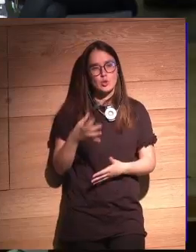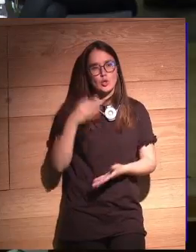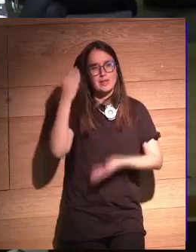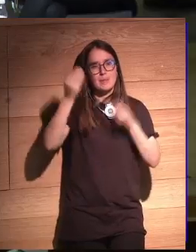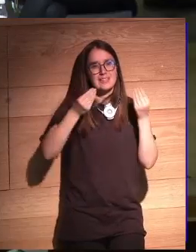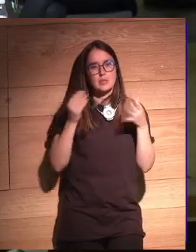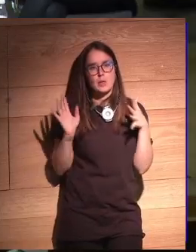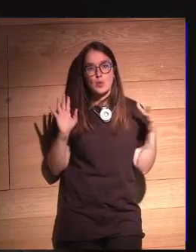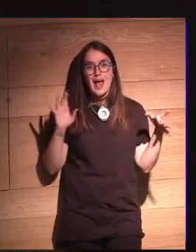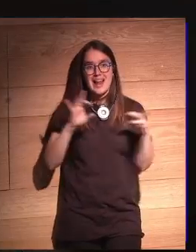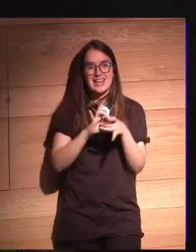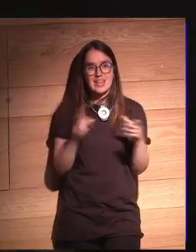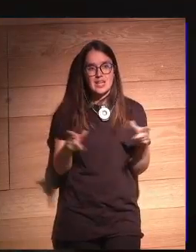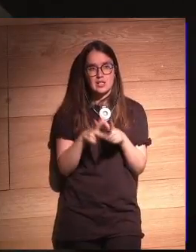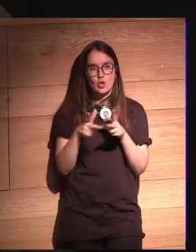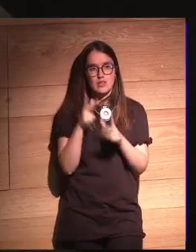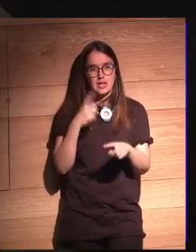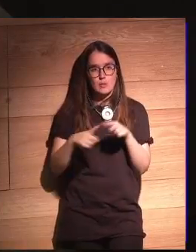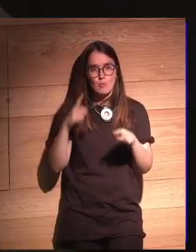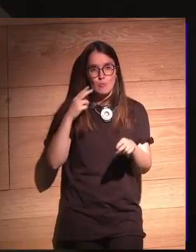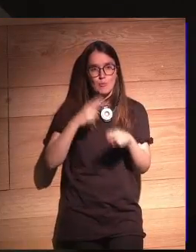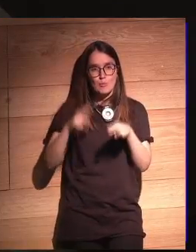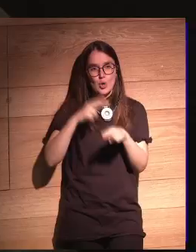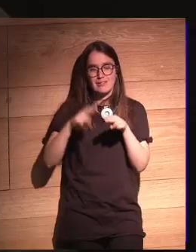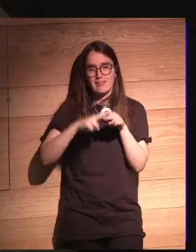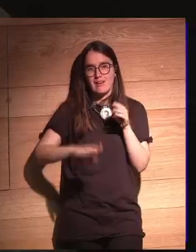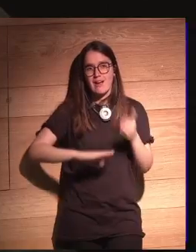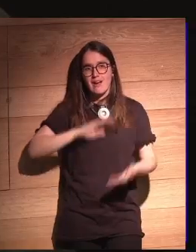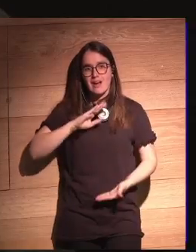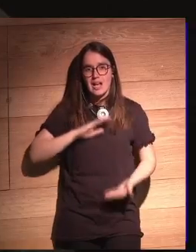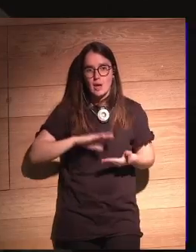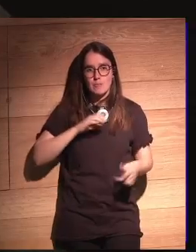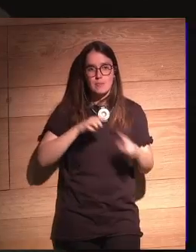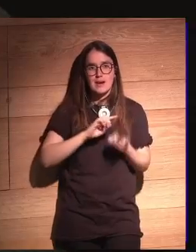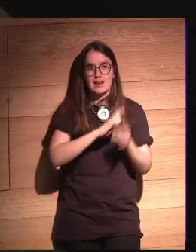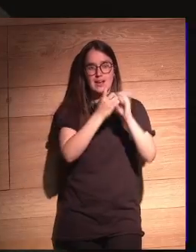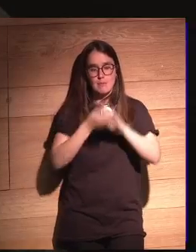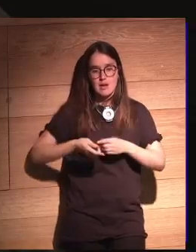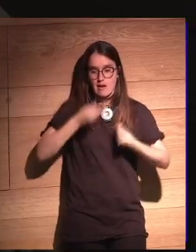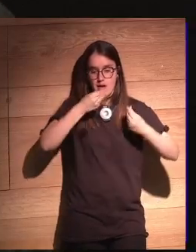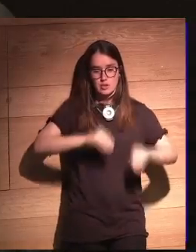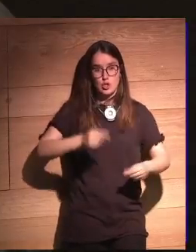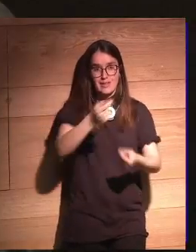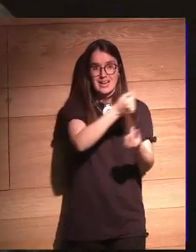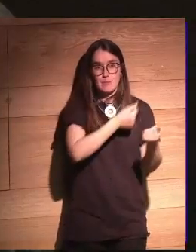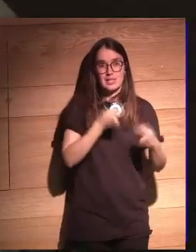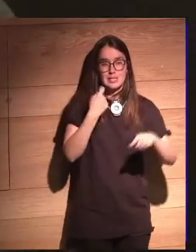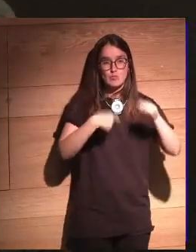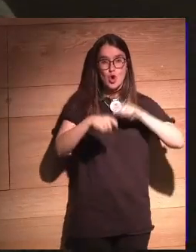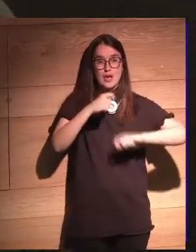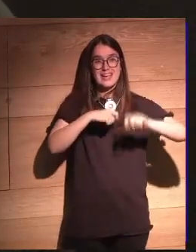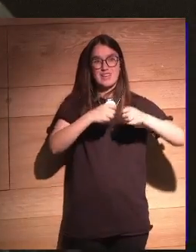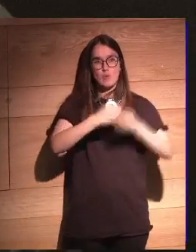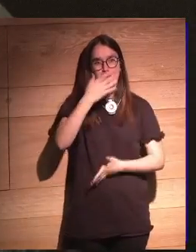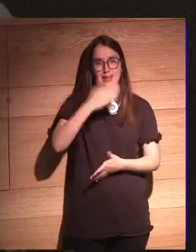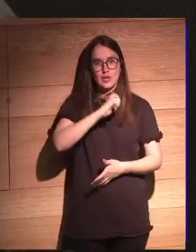do you think we can have an alliance from the social and political point of view that can change real